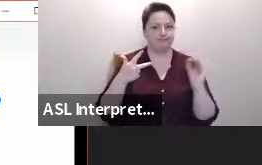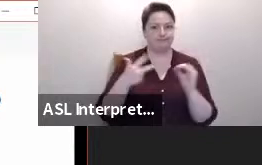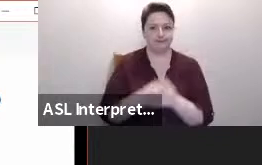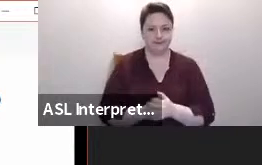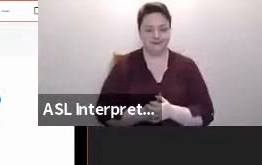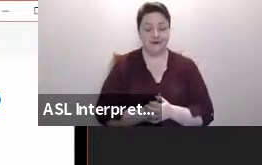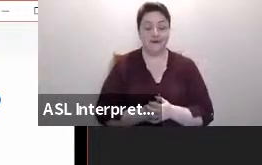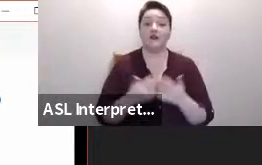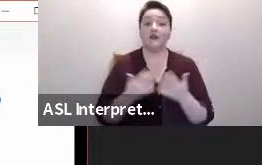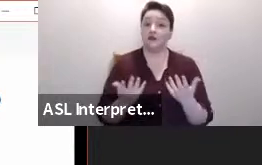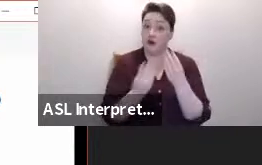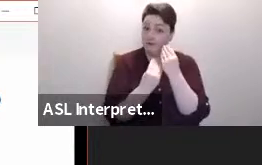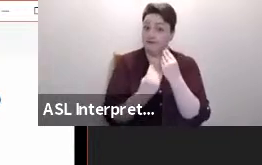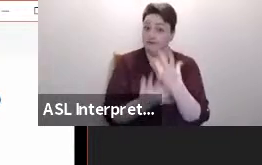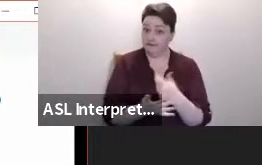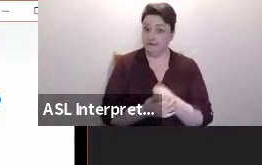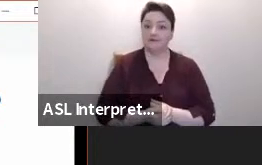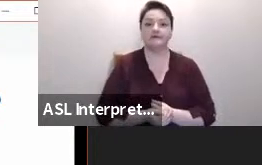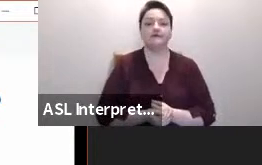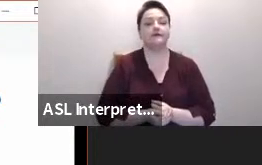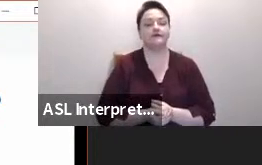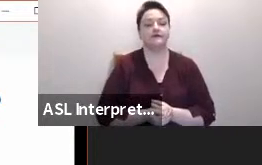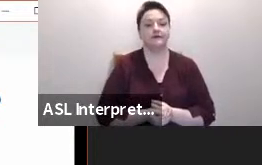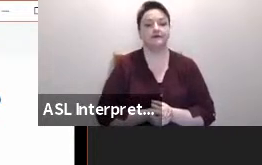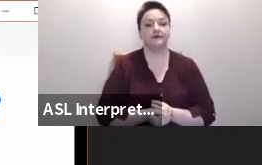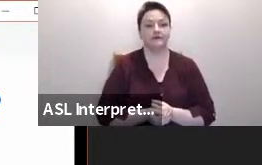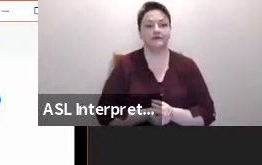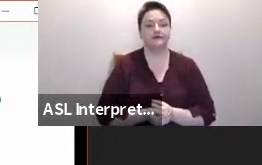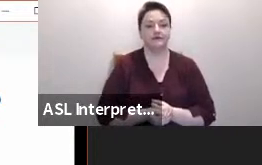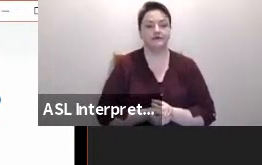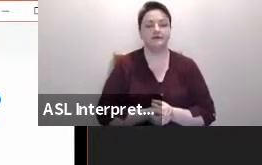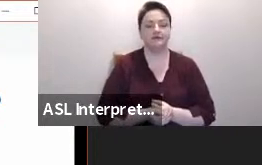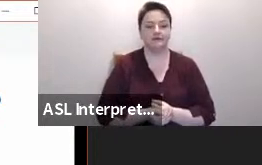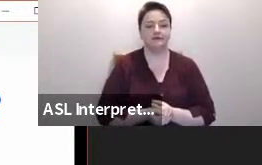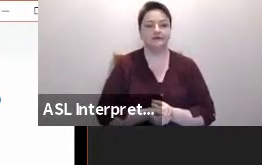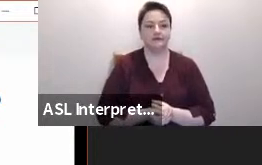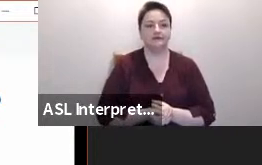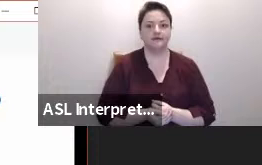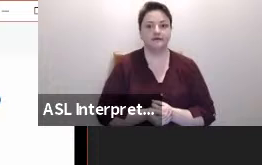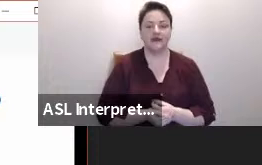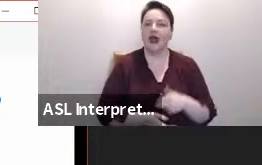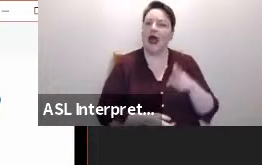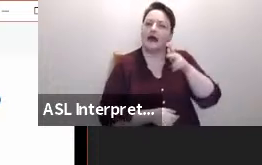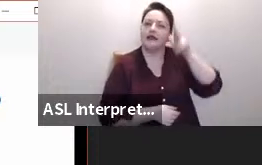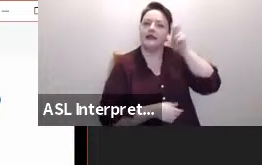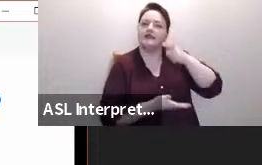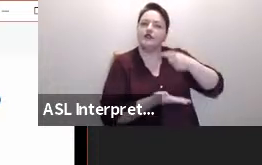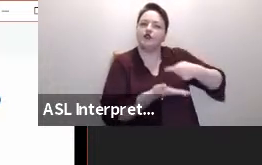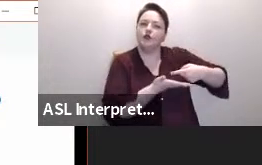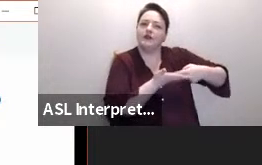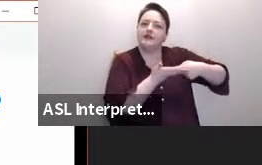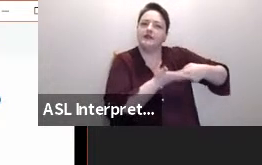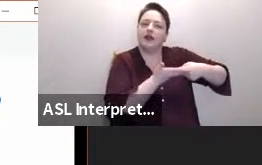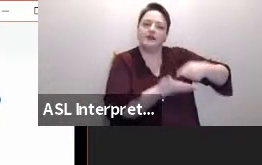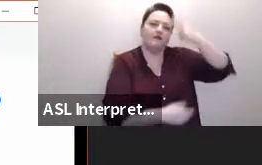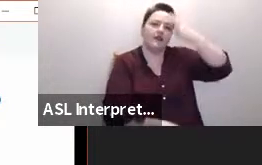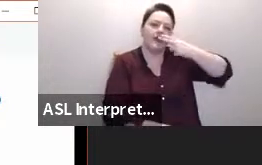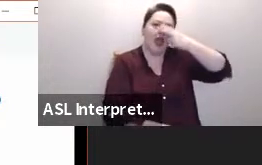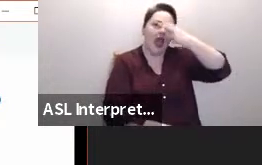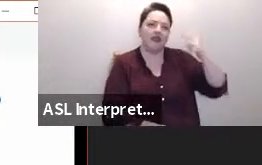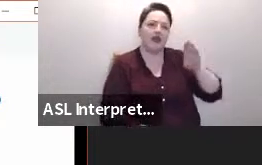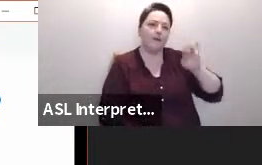So of note, there has been talk, I listened to a talk of the Catholic bishops not too long